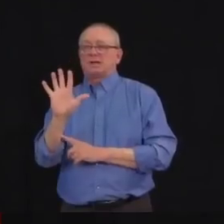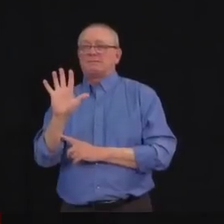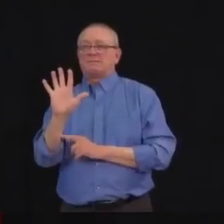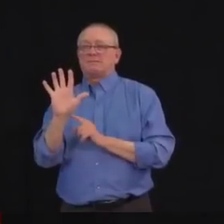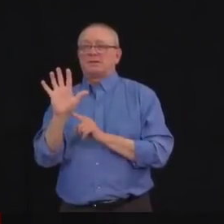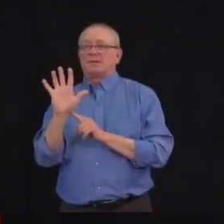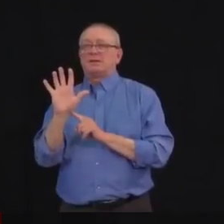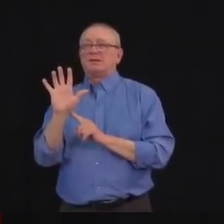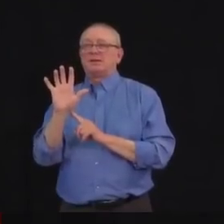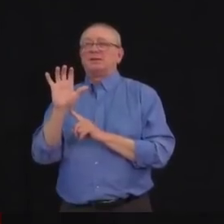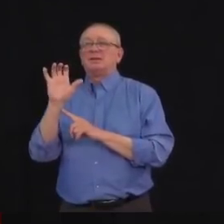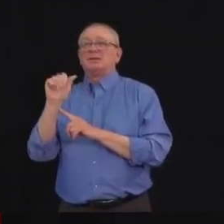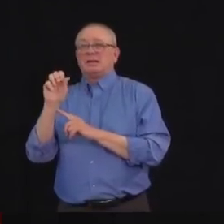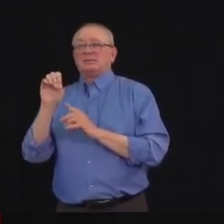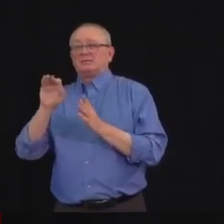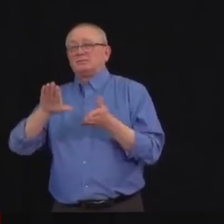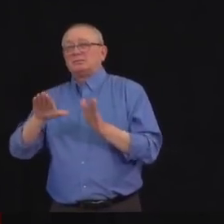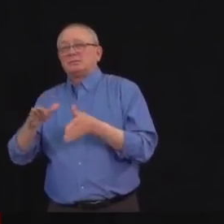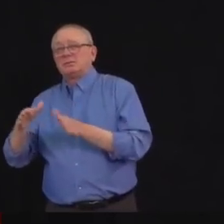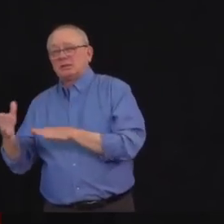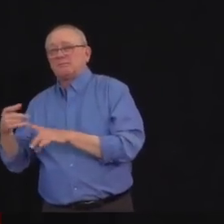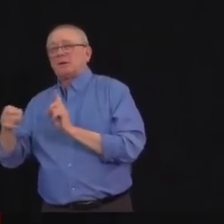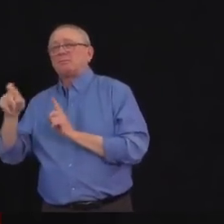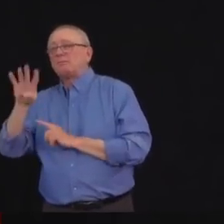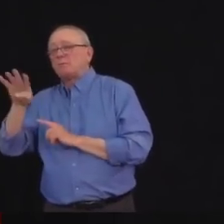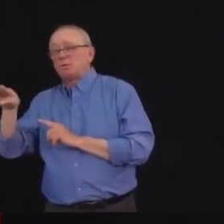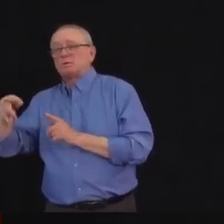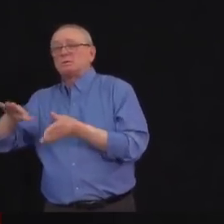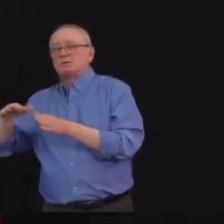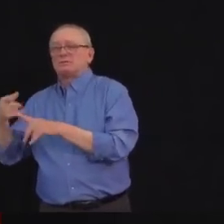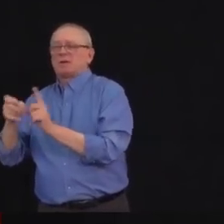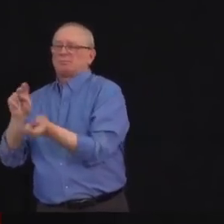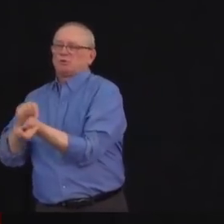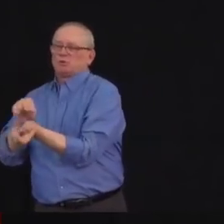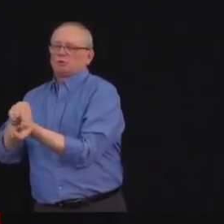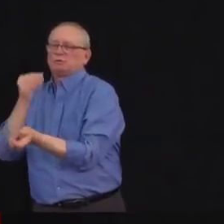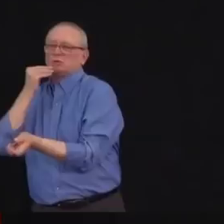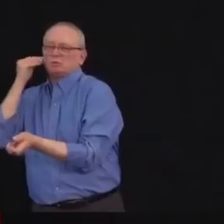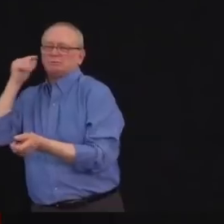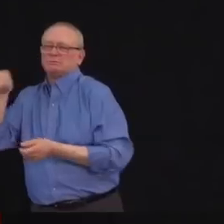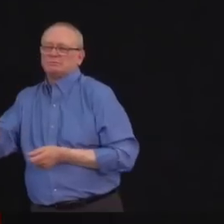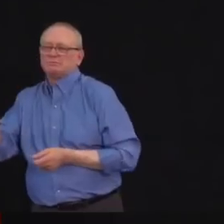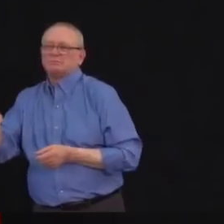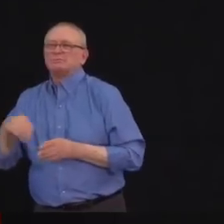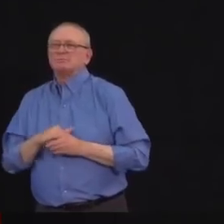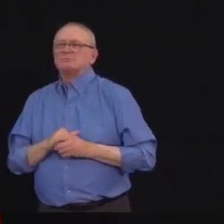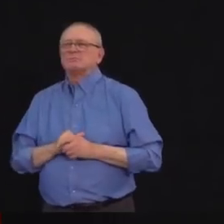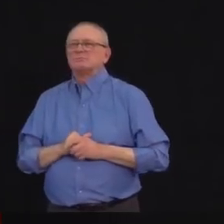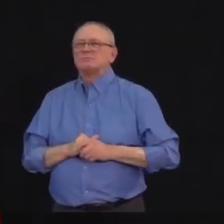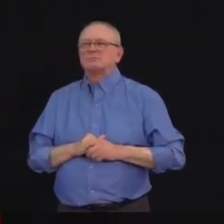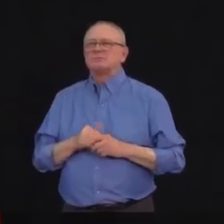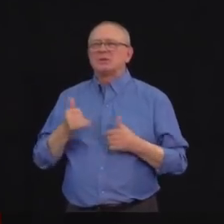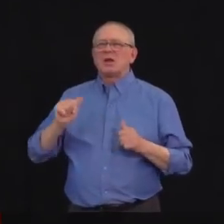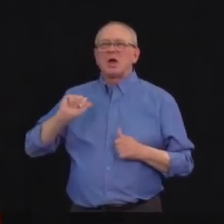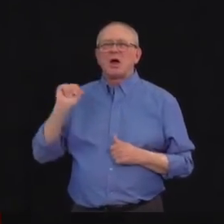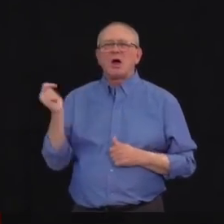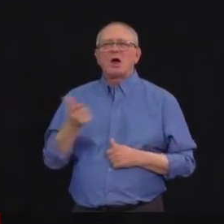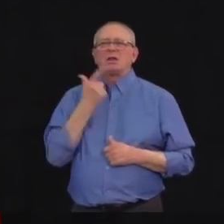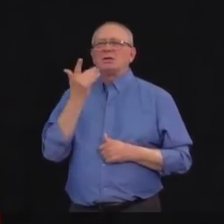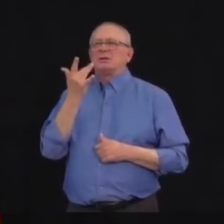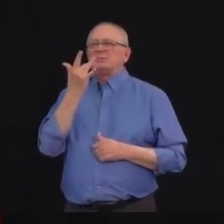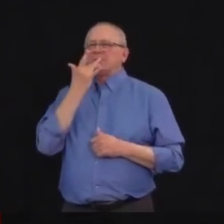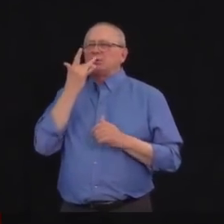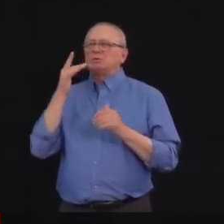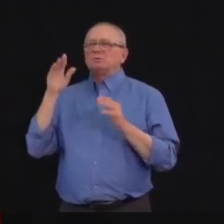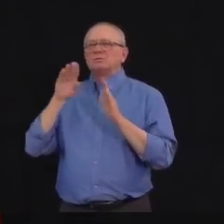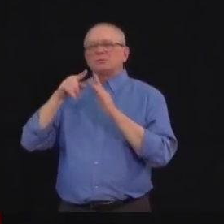care facilities across Alberta. I know many Albertans, including me, want the numbers to stop growing and for outbreaks